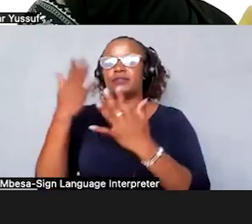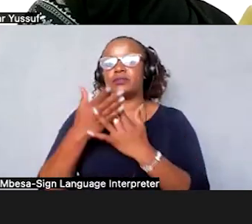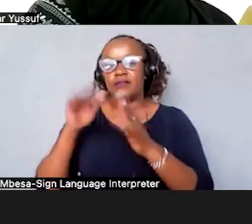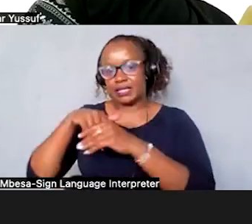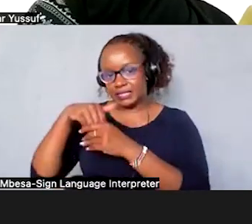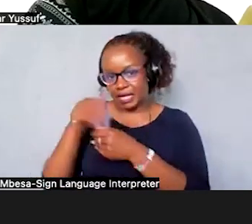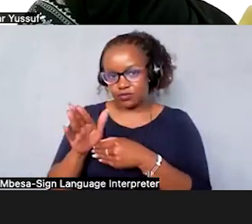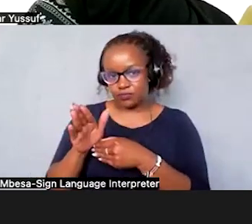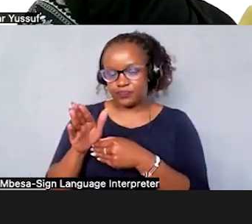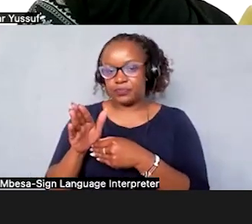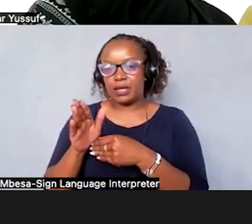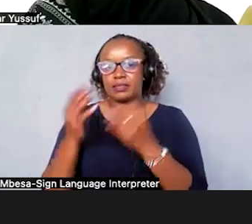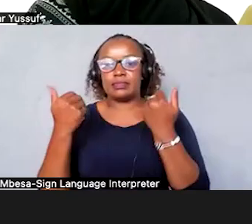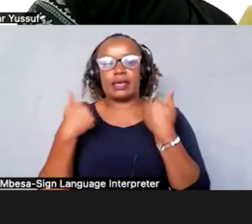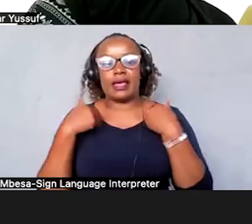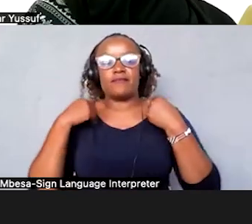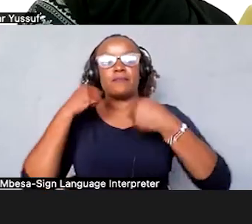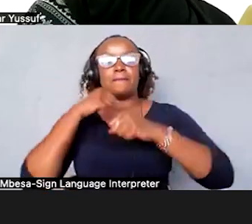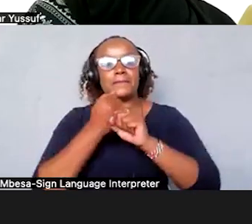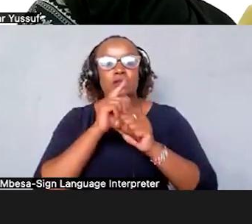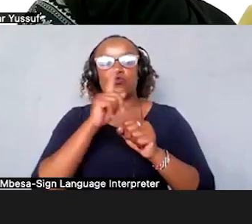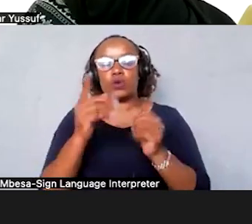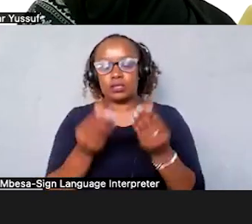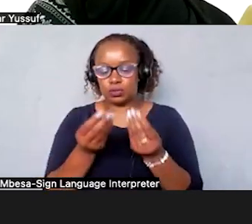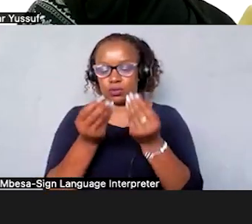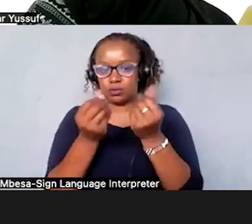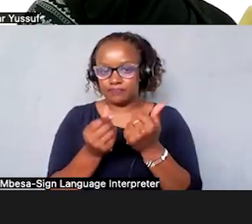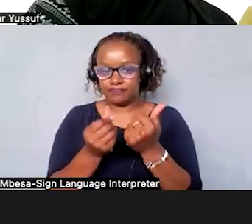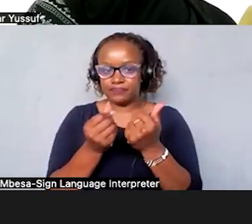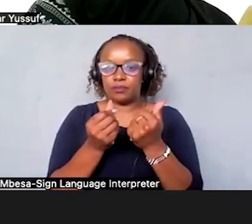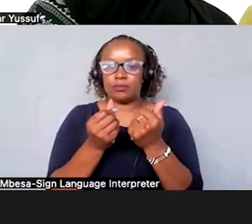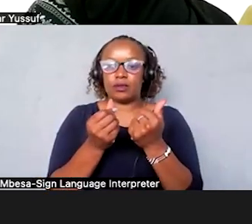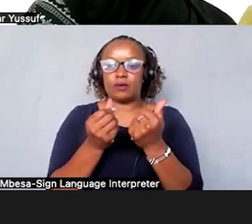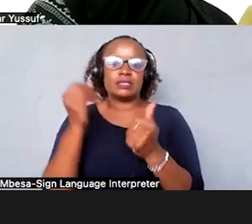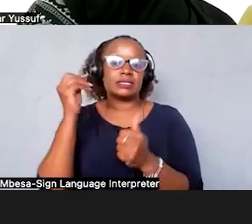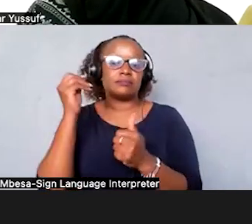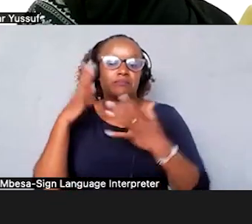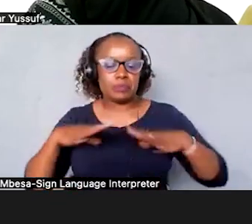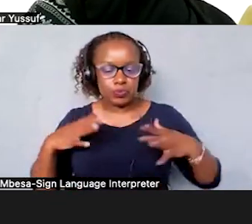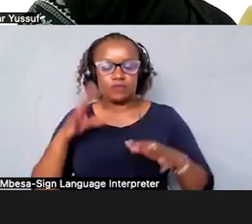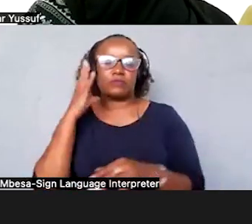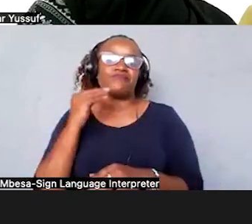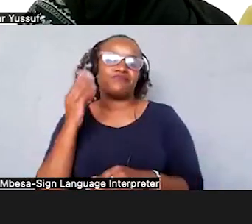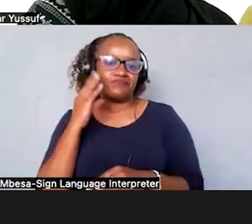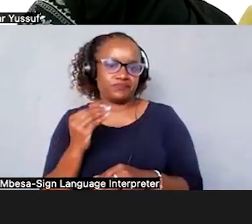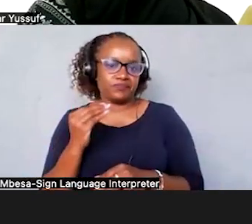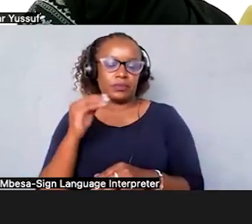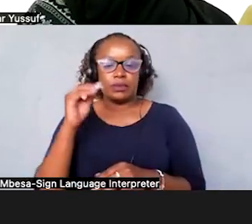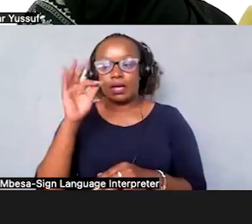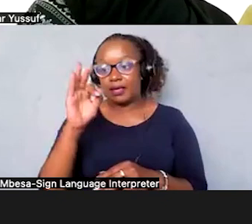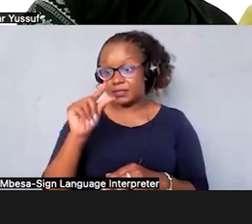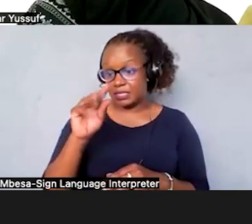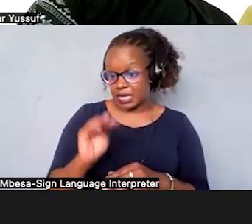Survivors-led movement ensures that solutions are survivor-centered, focusing on healing, protection, and